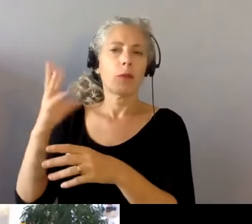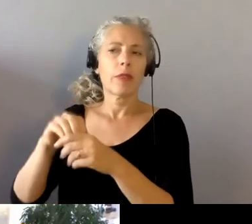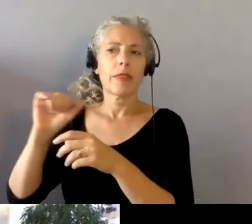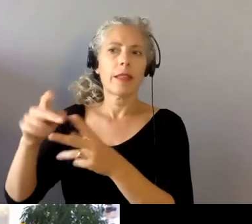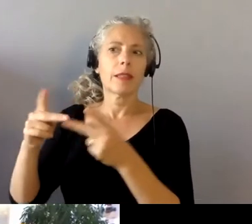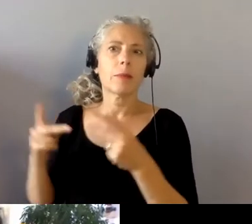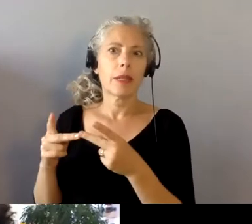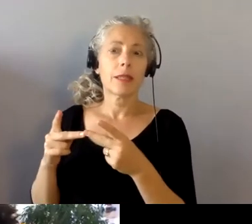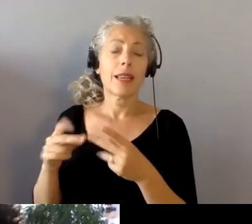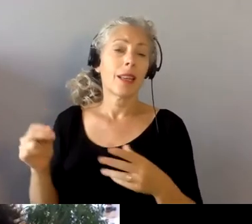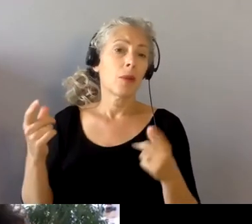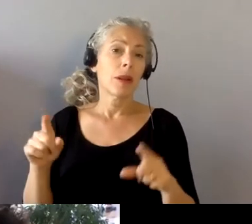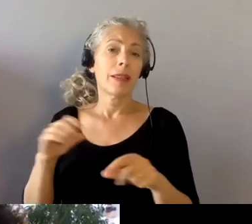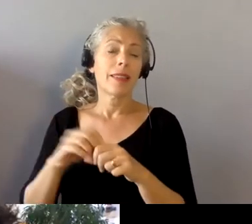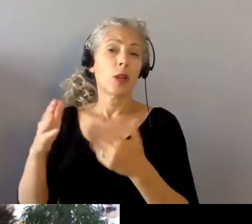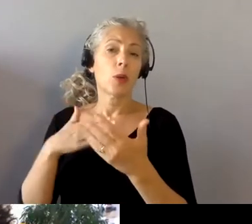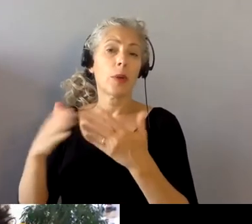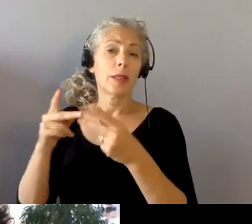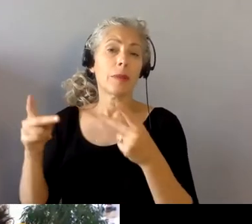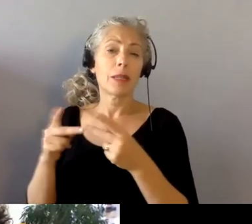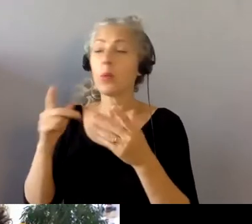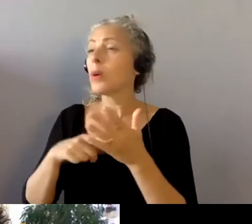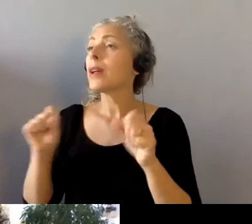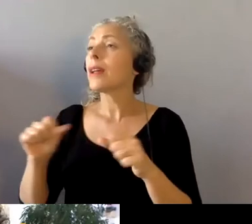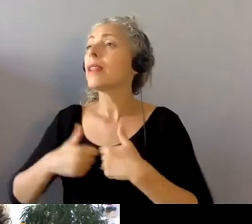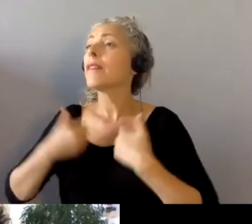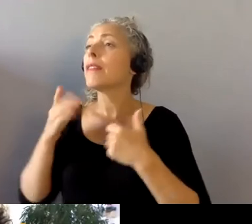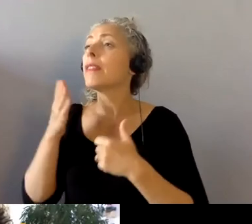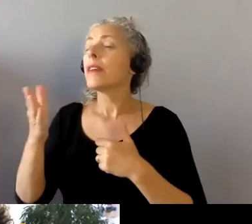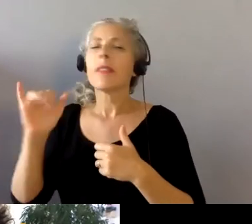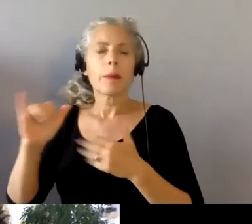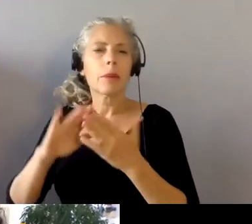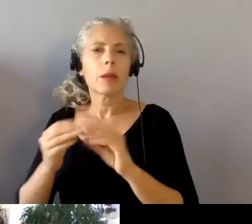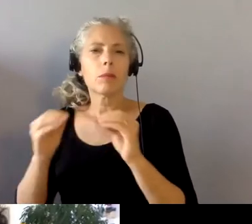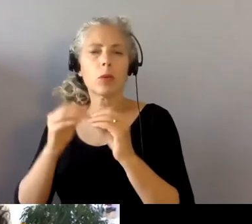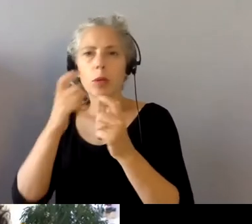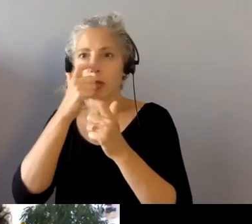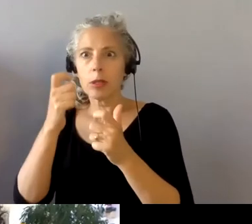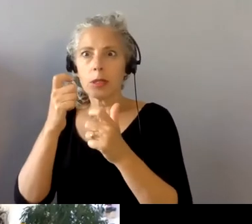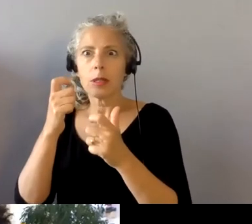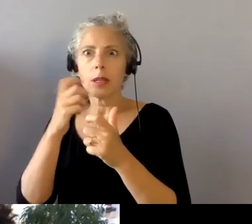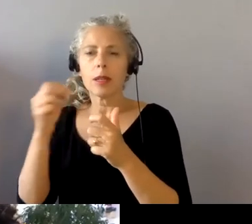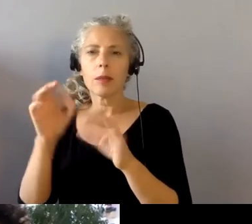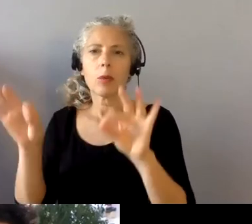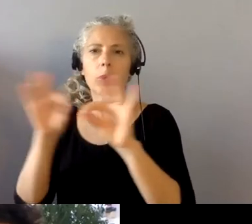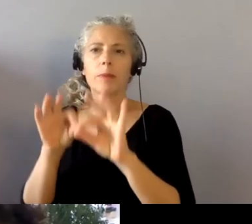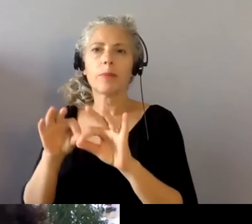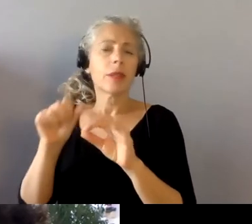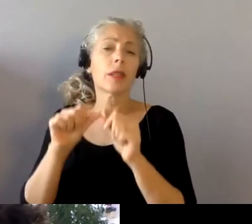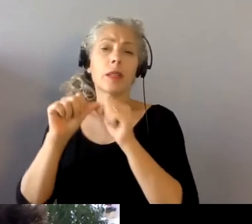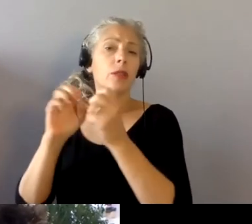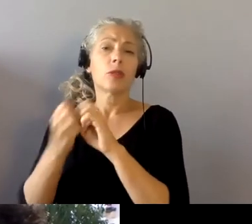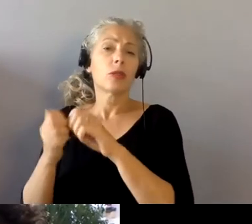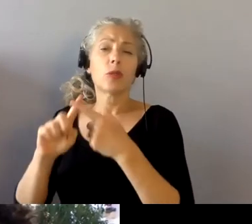that gray space, like what could exist there, that is what became more interesting or more important. And then it just continued to evolve into the